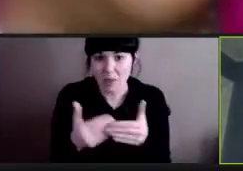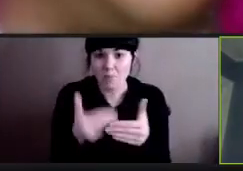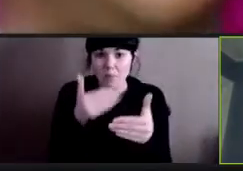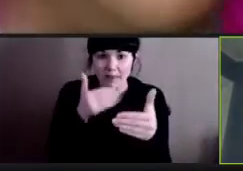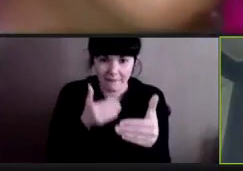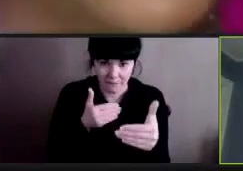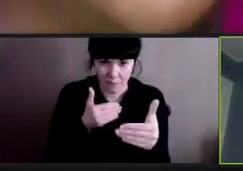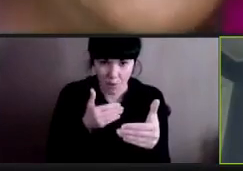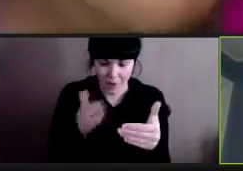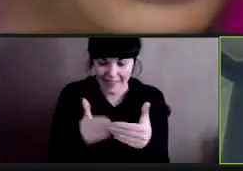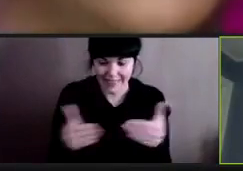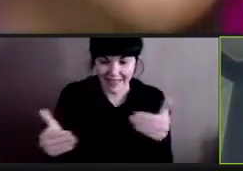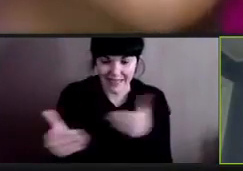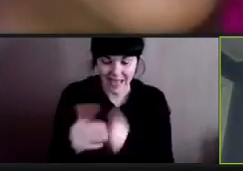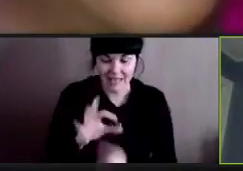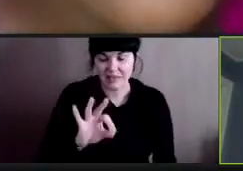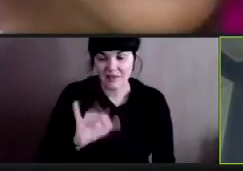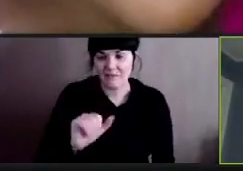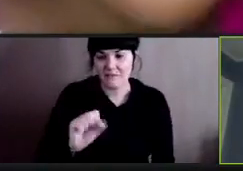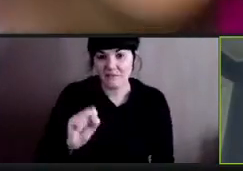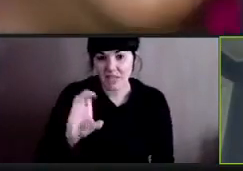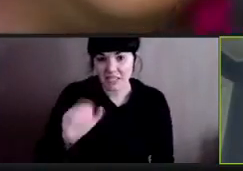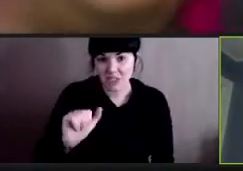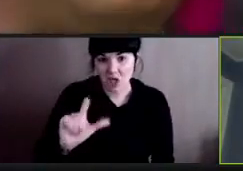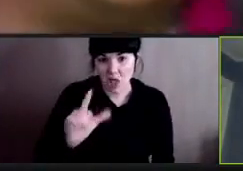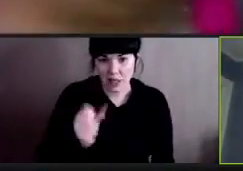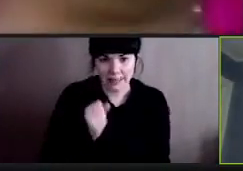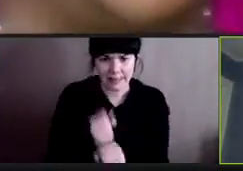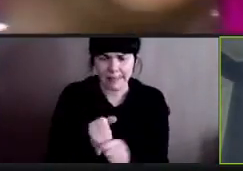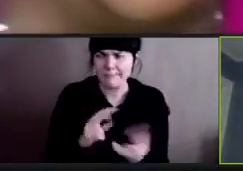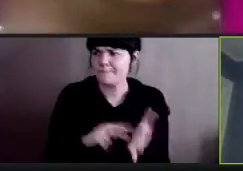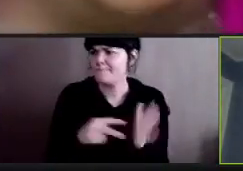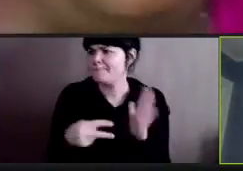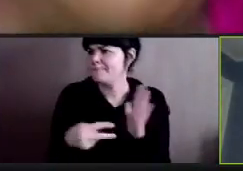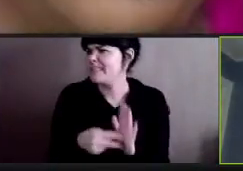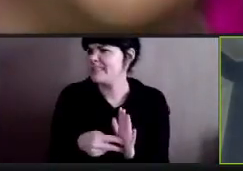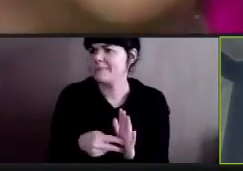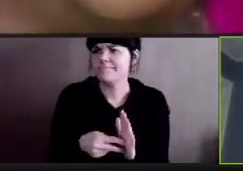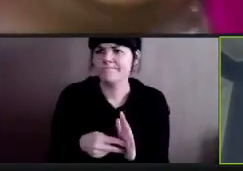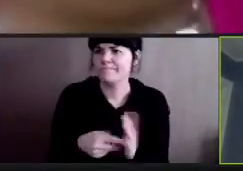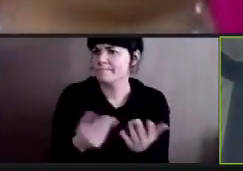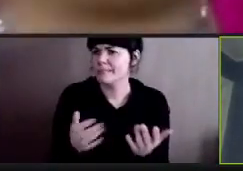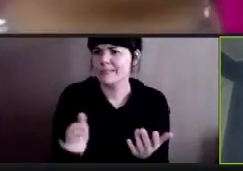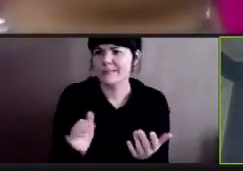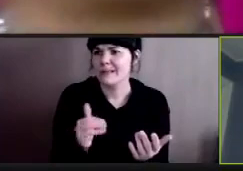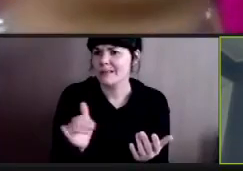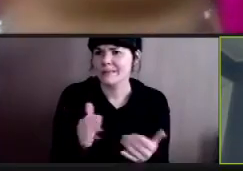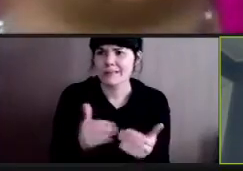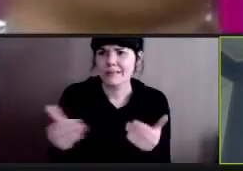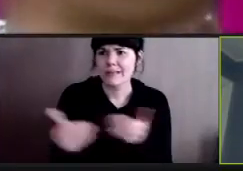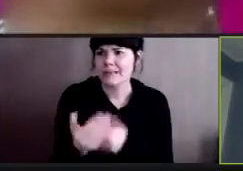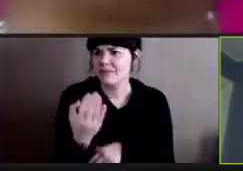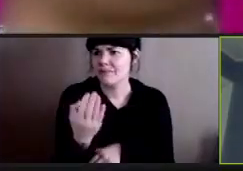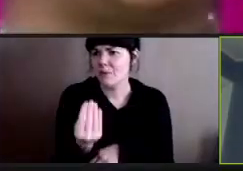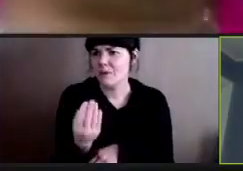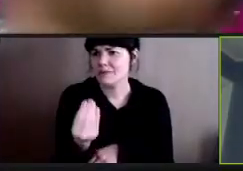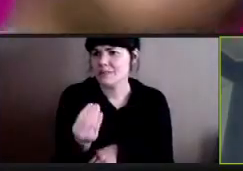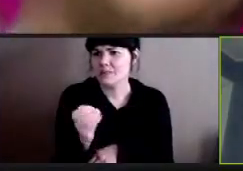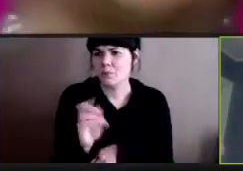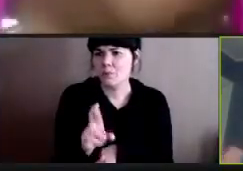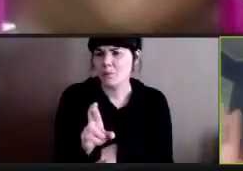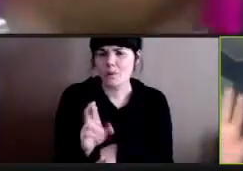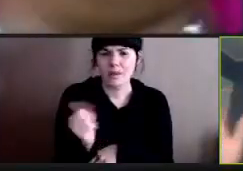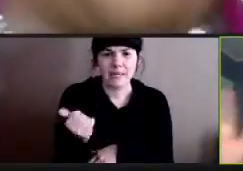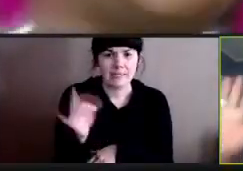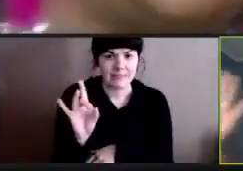think it's either 14 months. It's either the next 14 or the next 18 months. But the problem, somebody